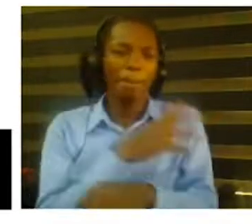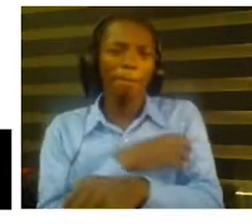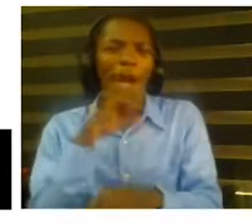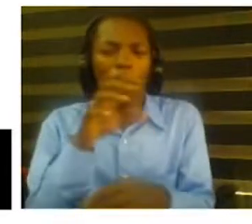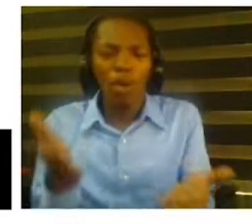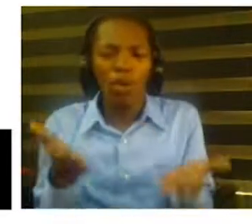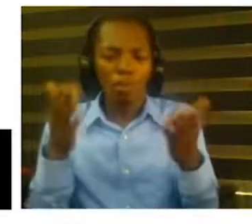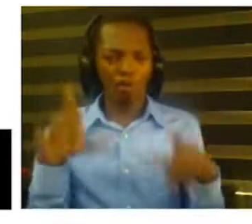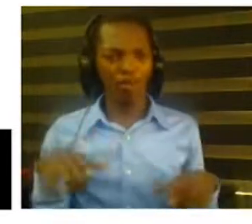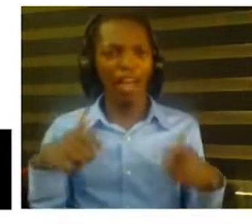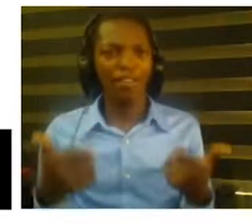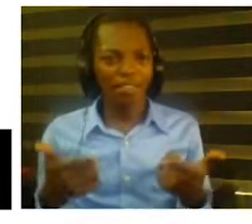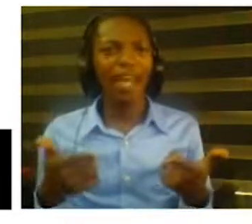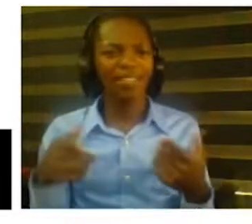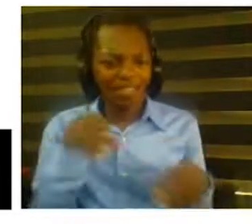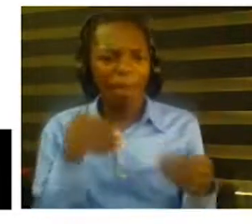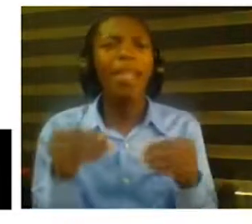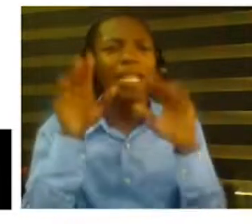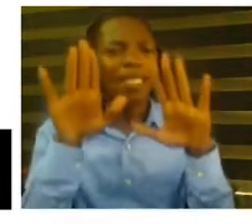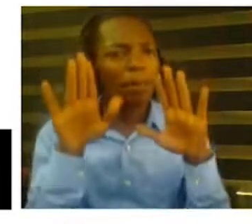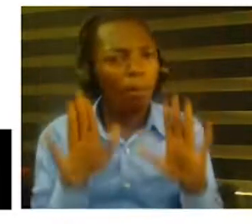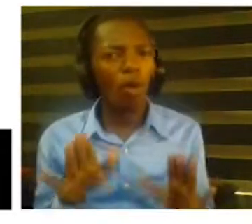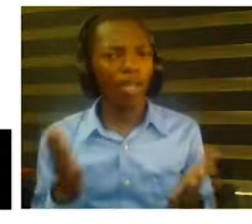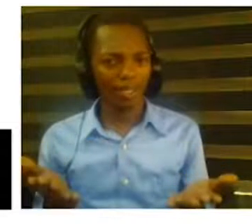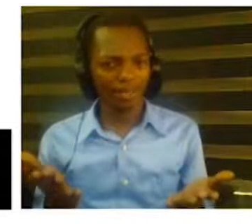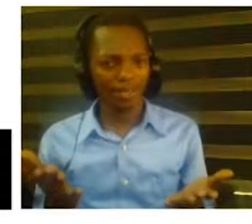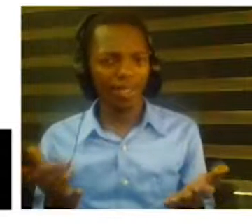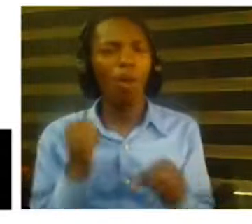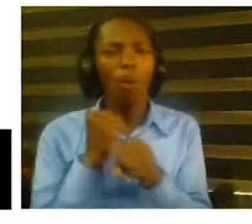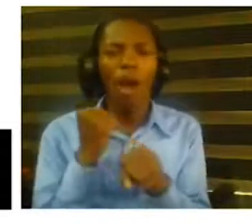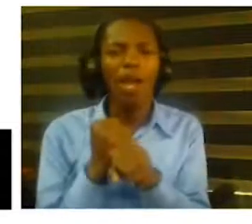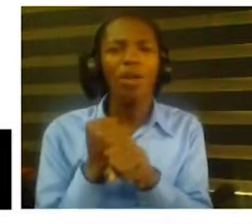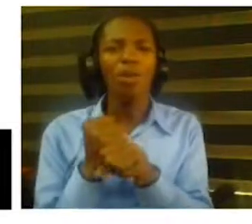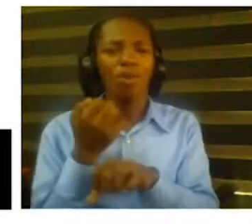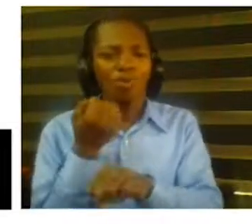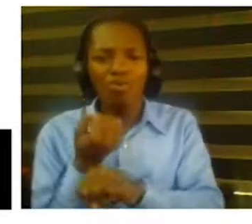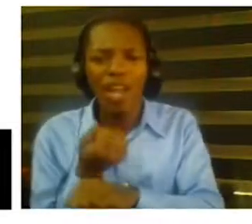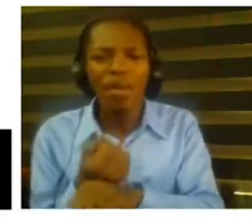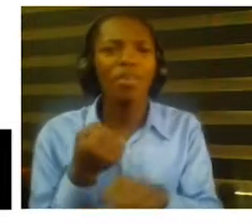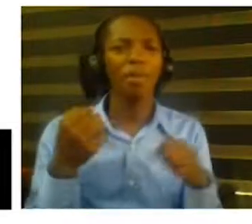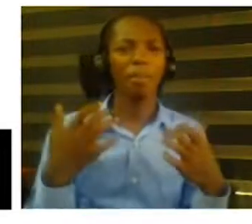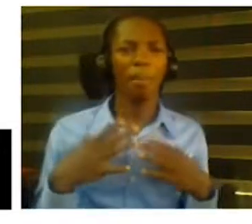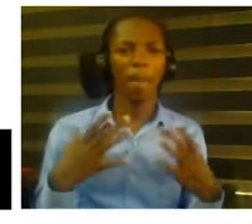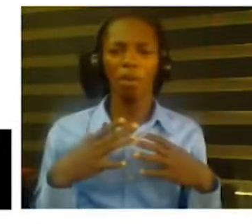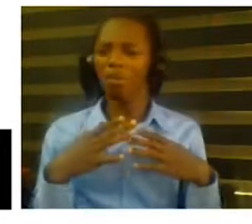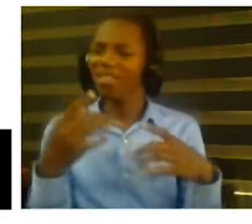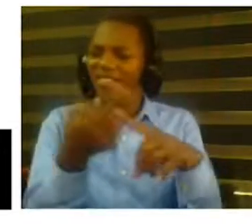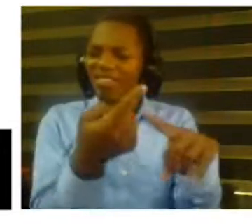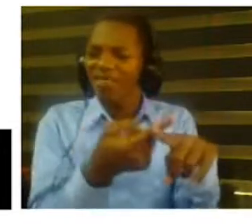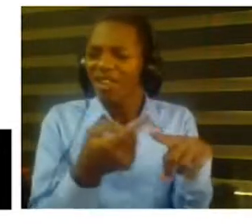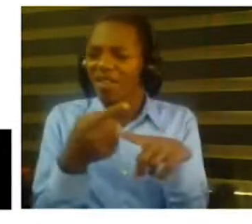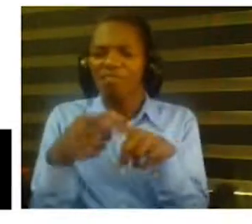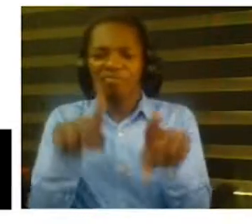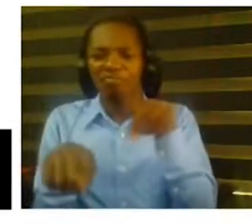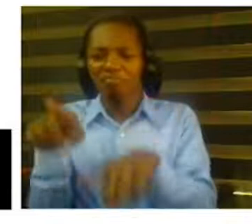is important, but working with people with a range of disabilities gets it right for everyone